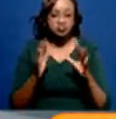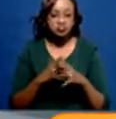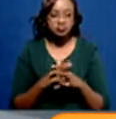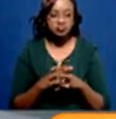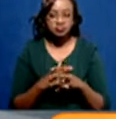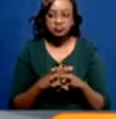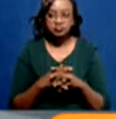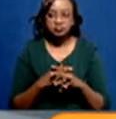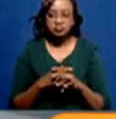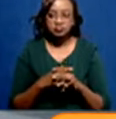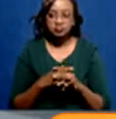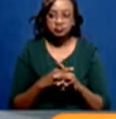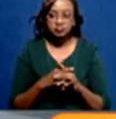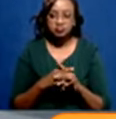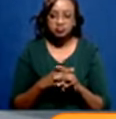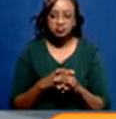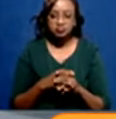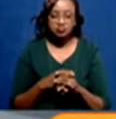were